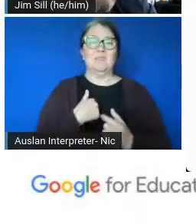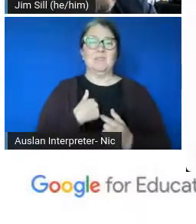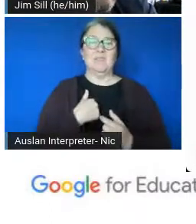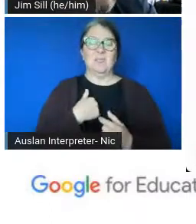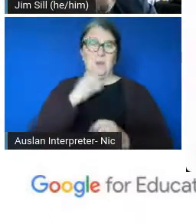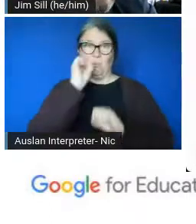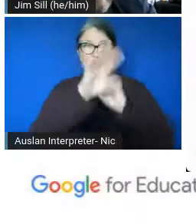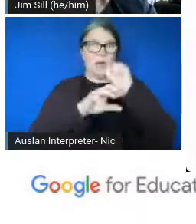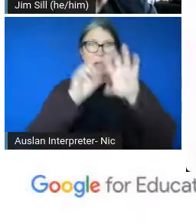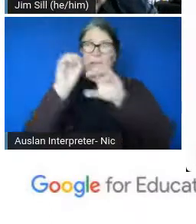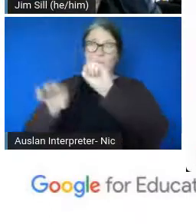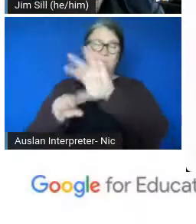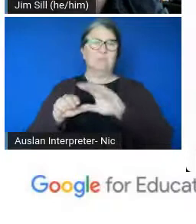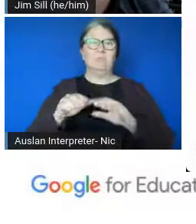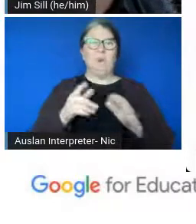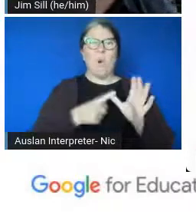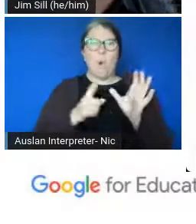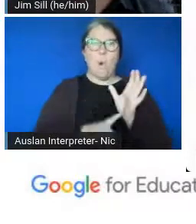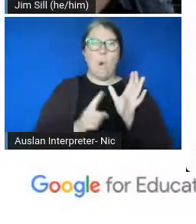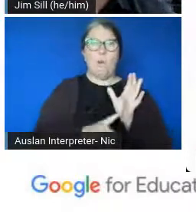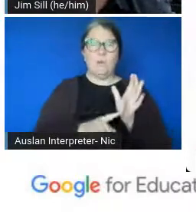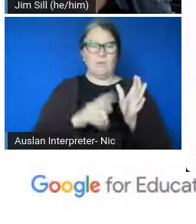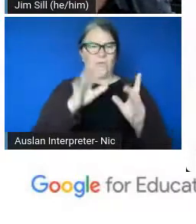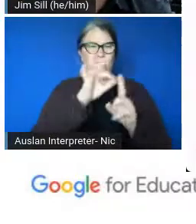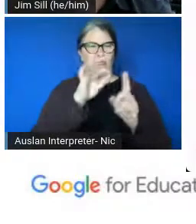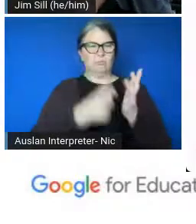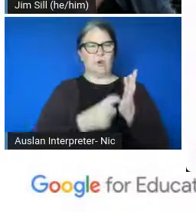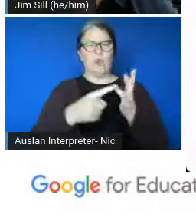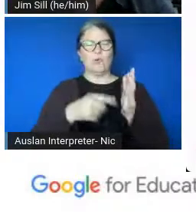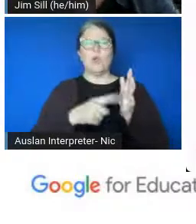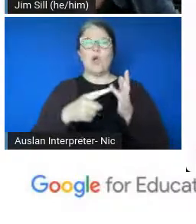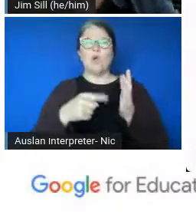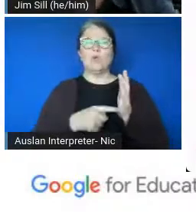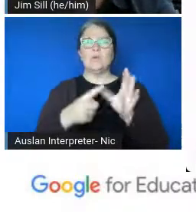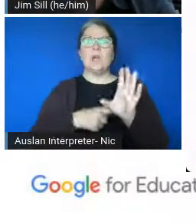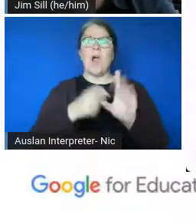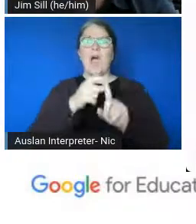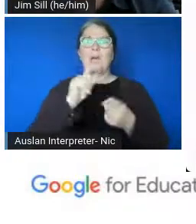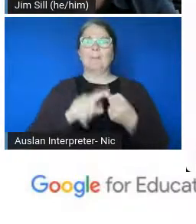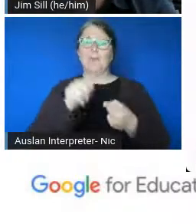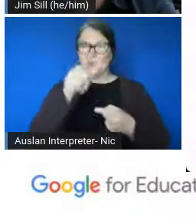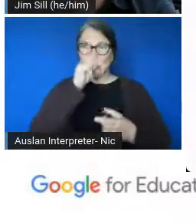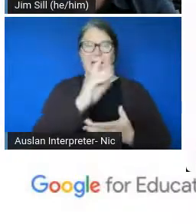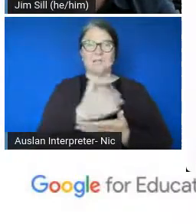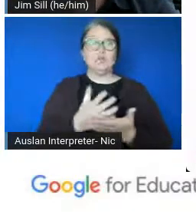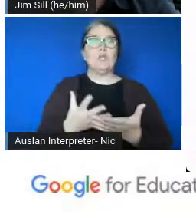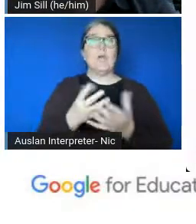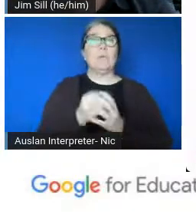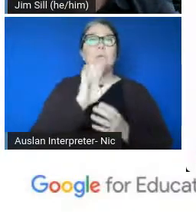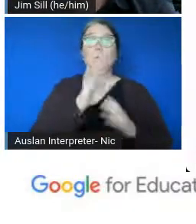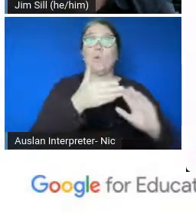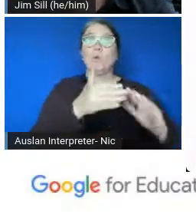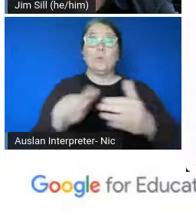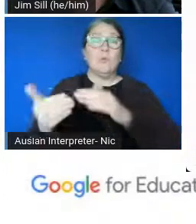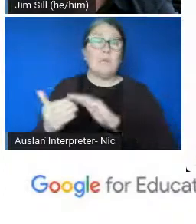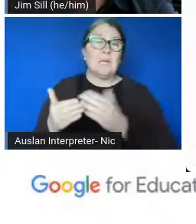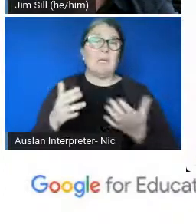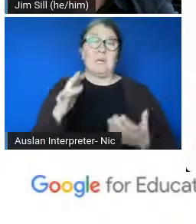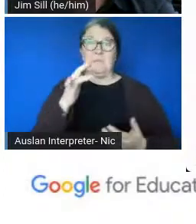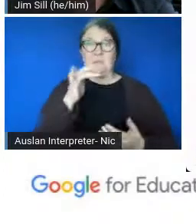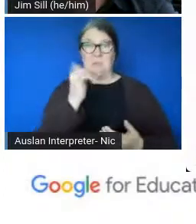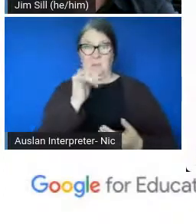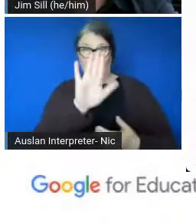audience, such as, you know, your community or a global community, depending on the purpose of the